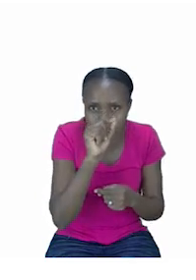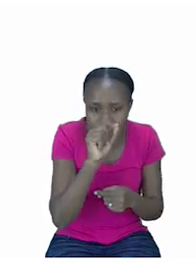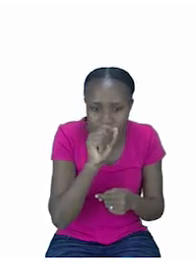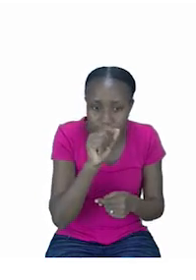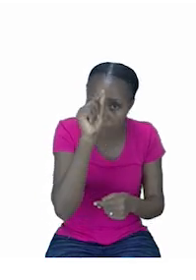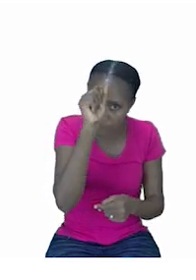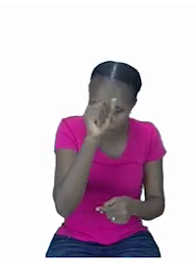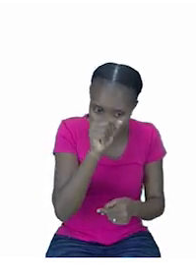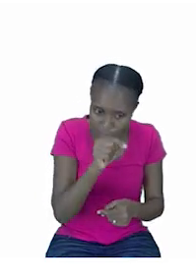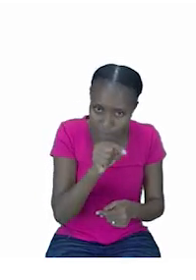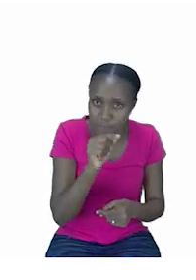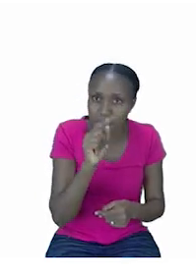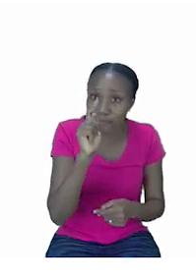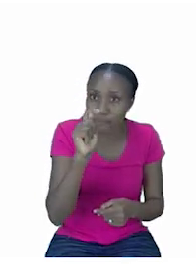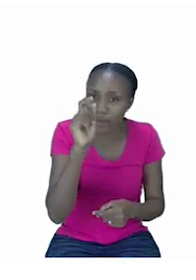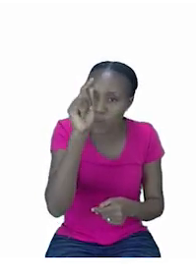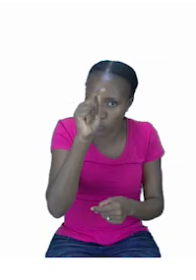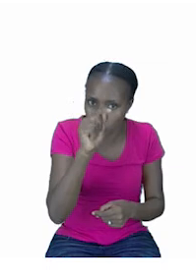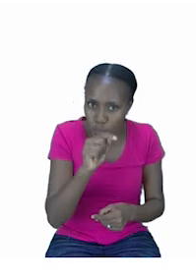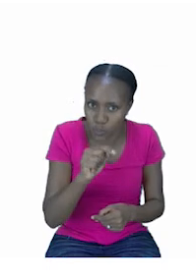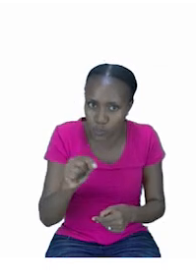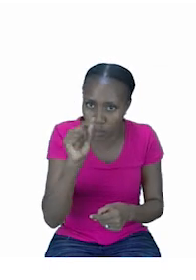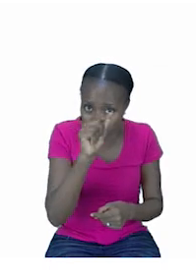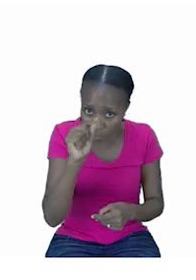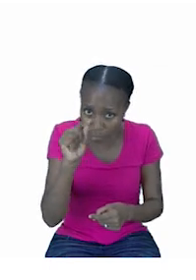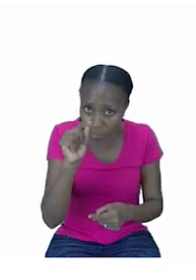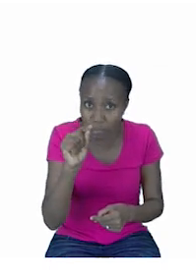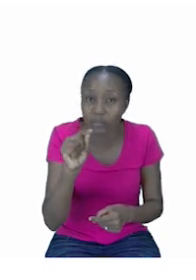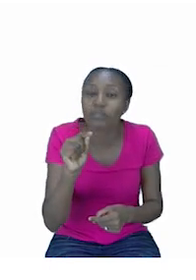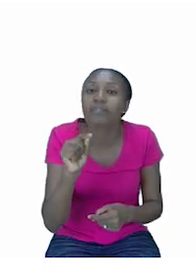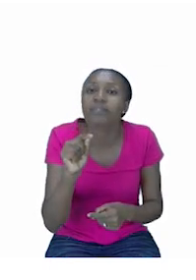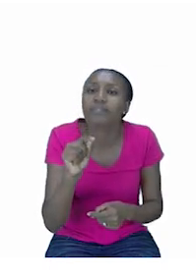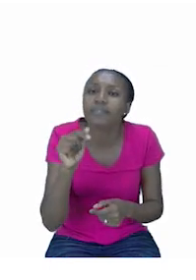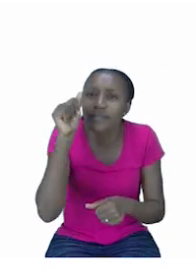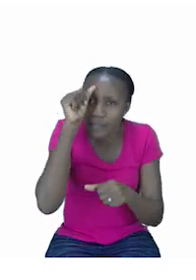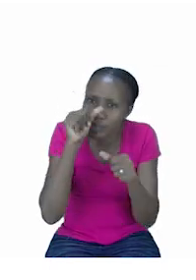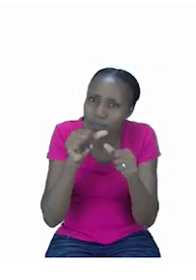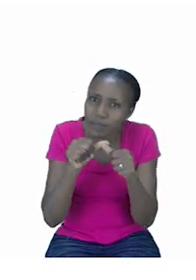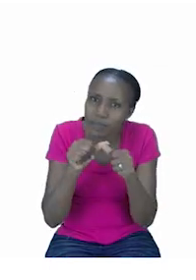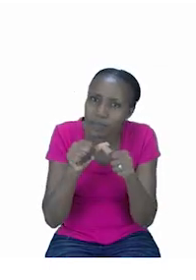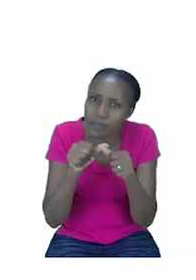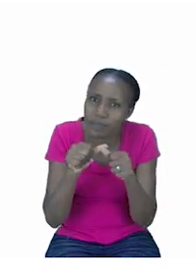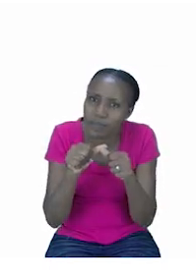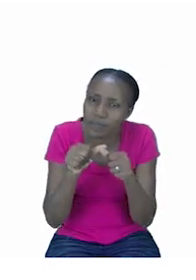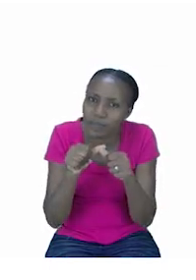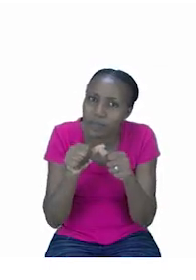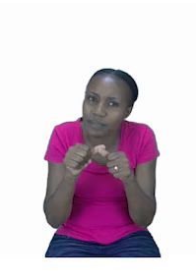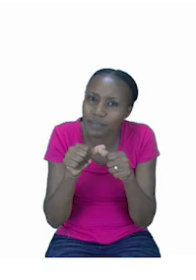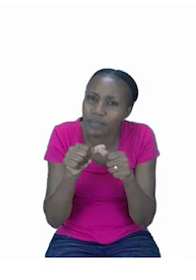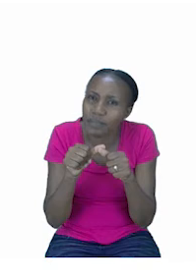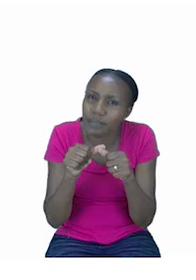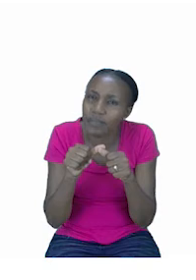our pronouns on the dotted lines, and we're going to trace. Remember, grade 1s, it's